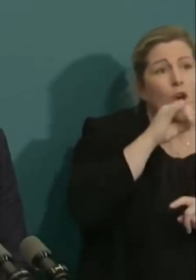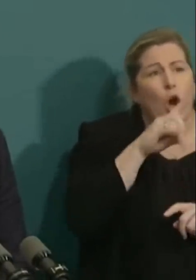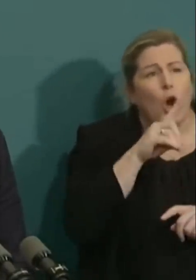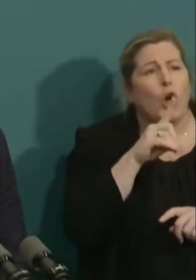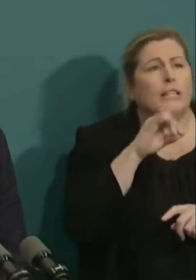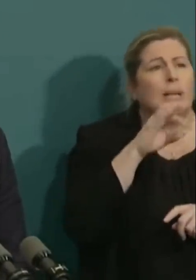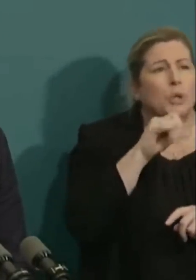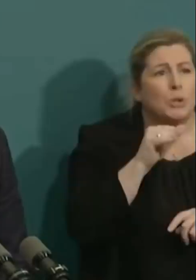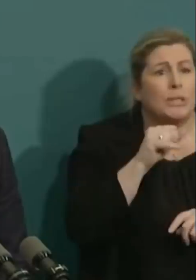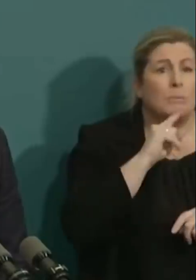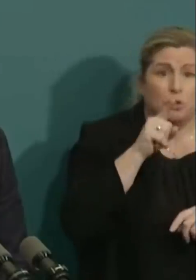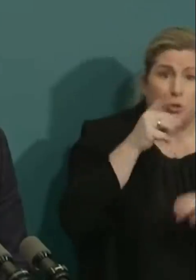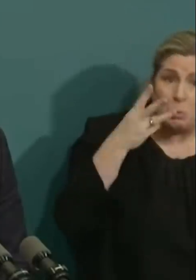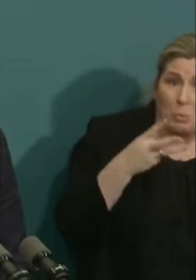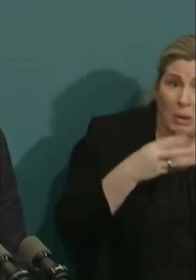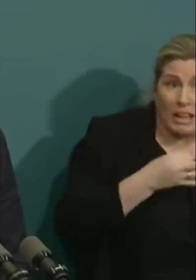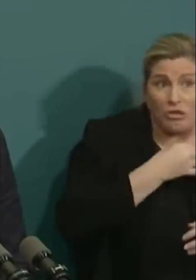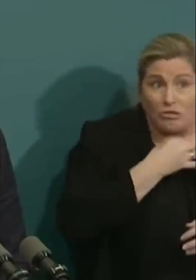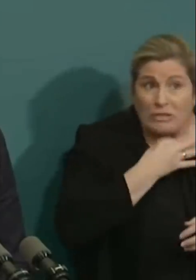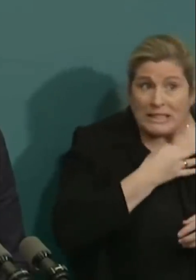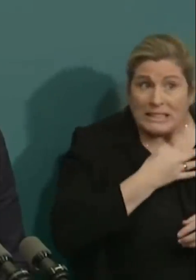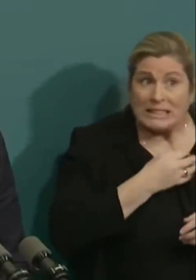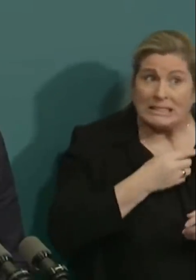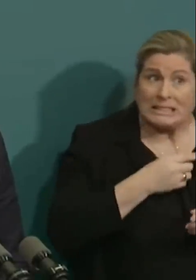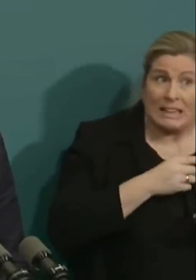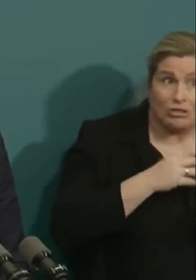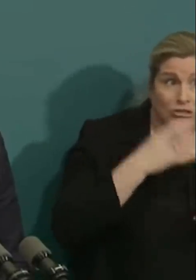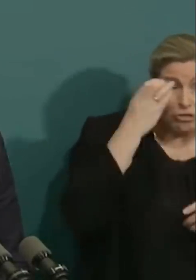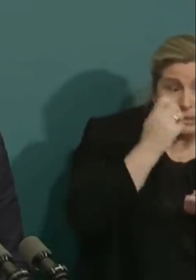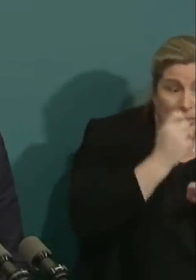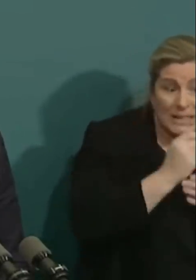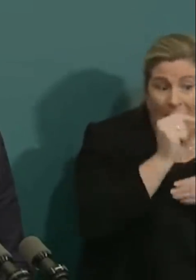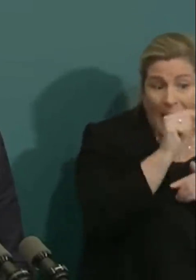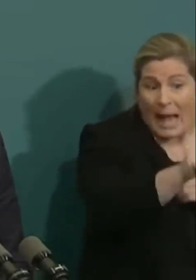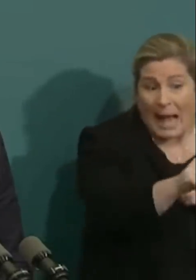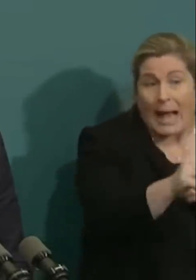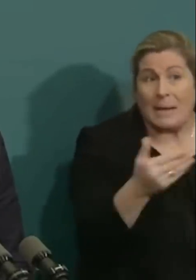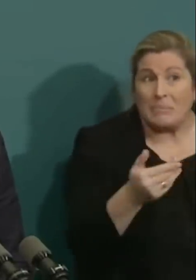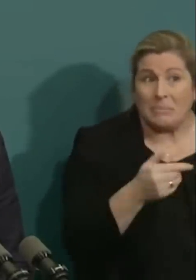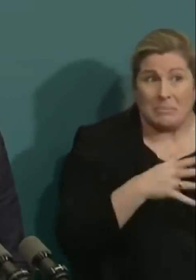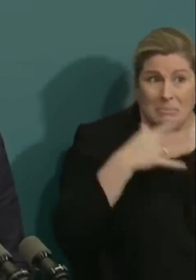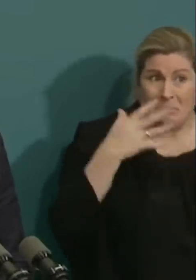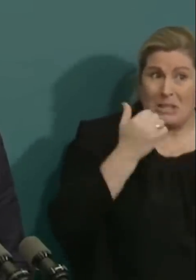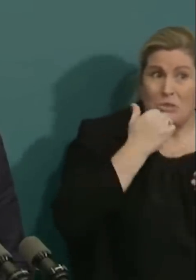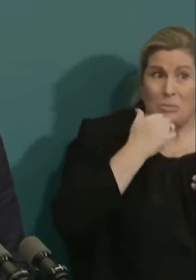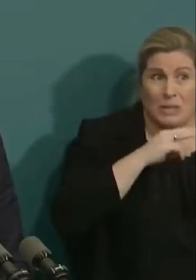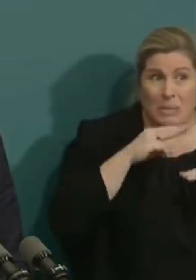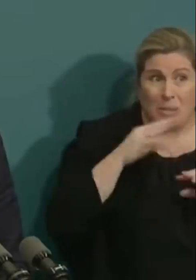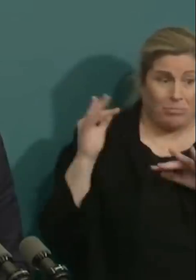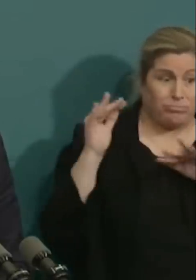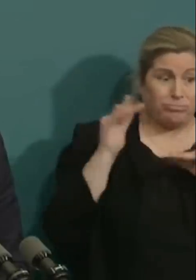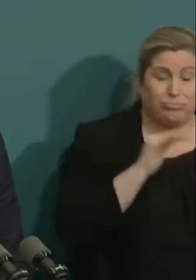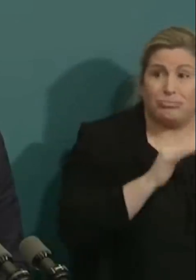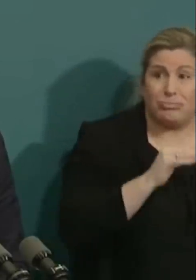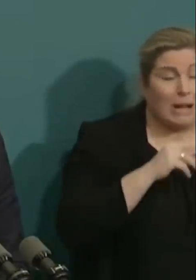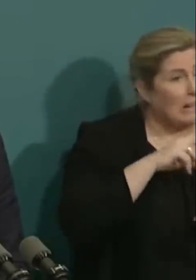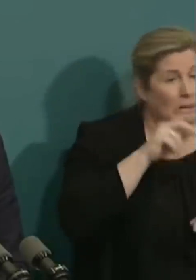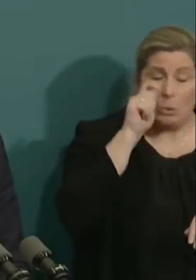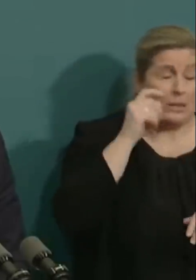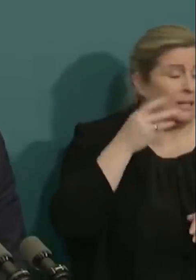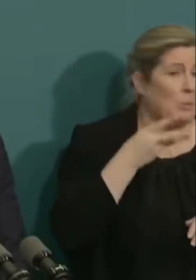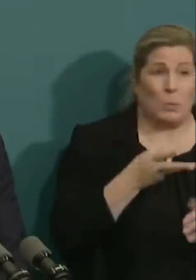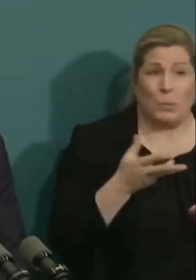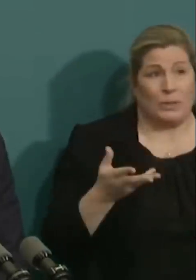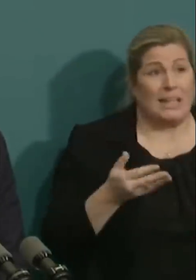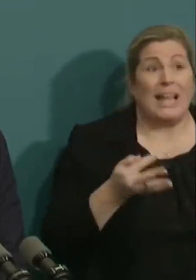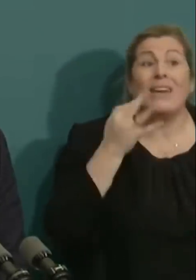Would you then take the risk around Christmas of allowing at that point huge numbers of people? I think you probably wouldn't. I think, let's